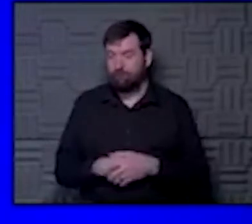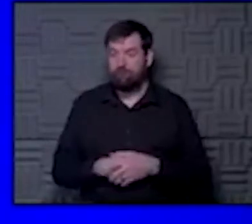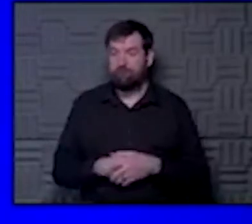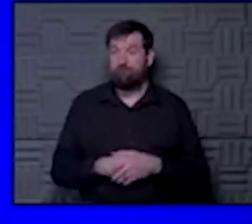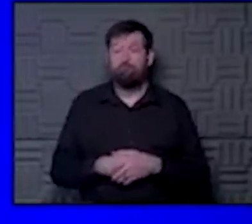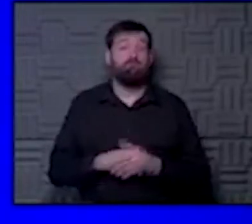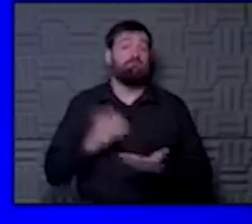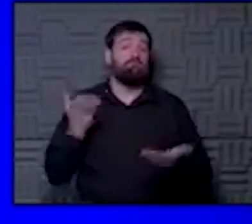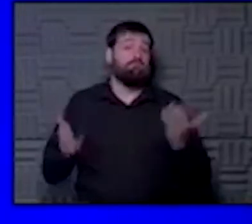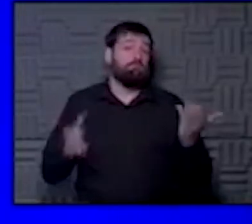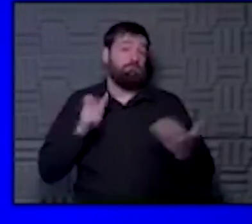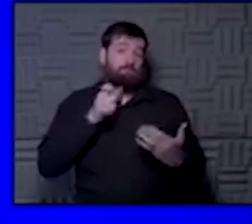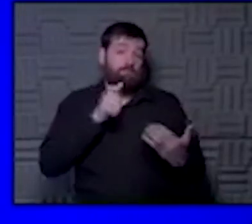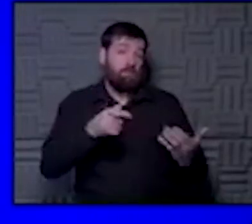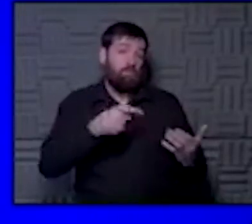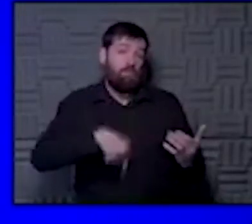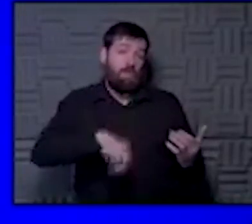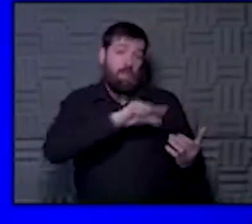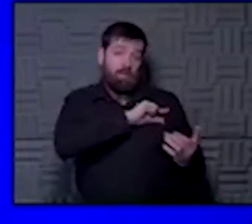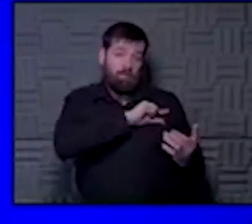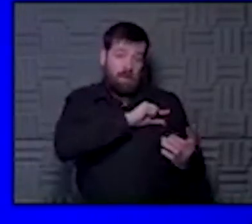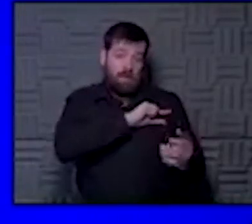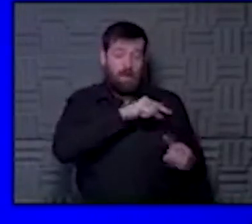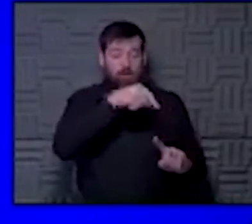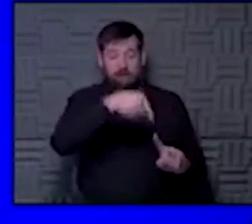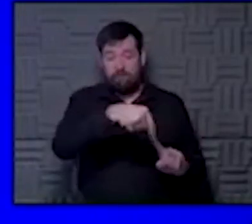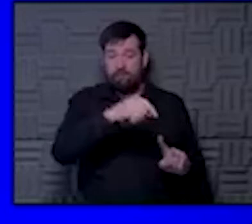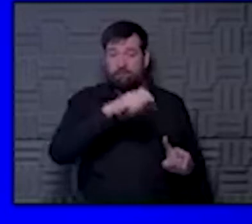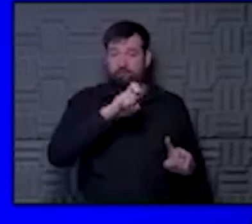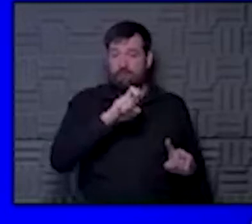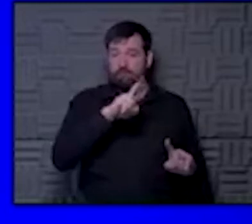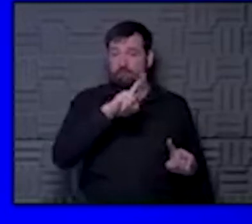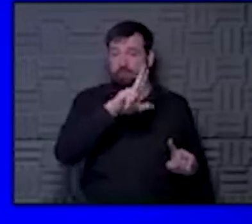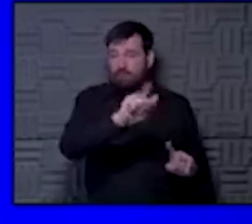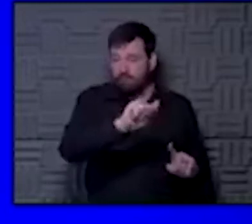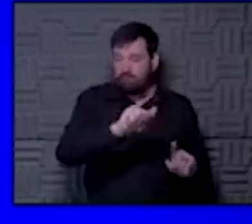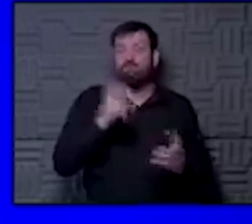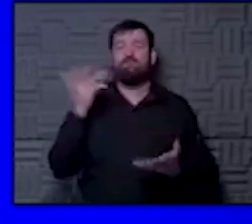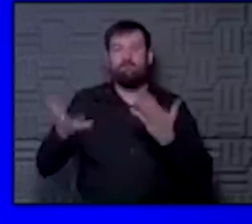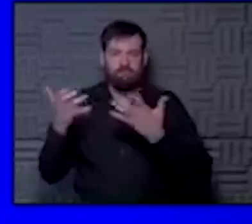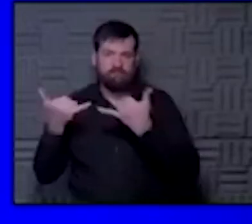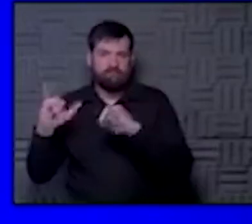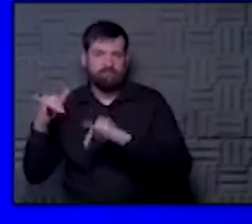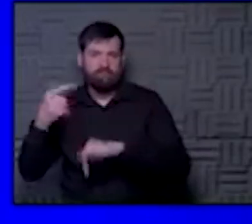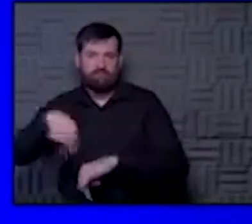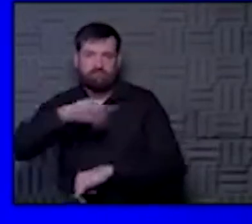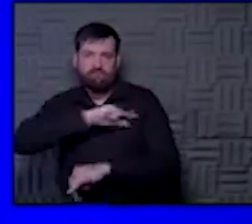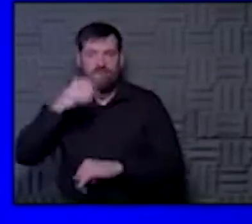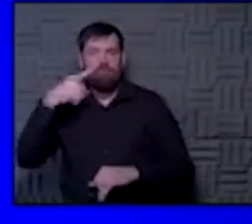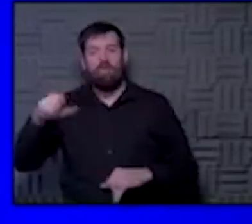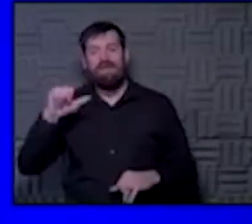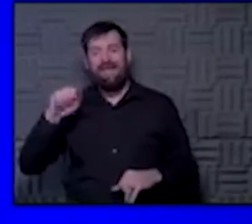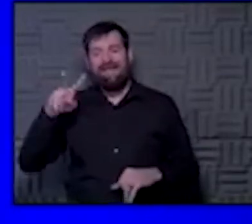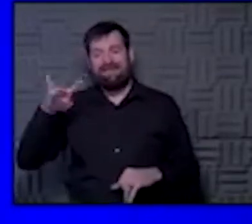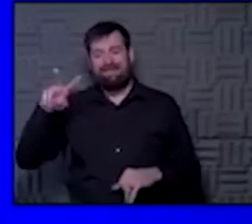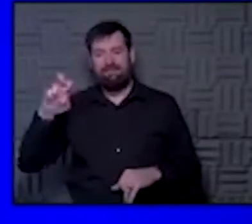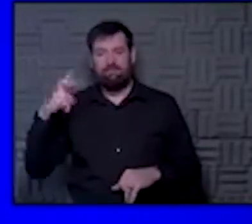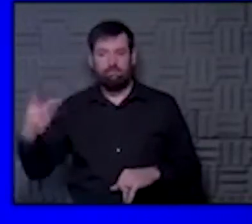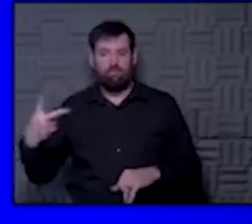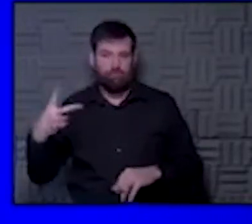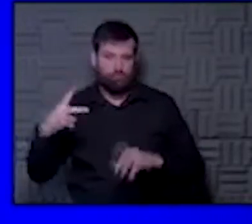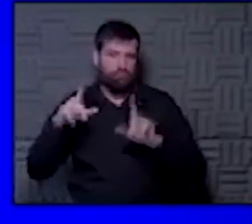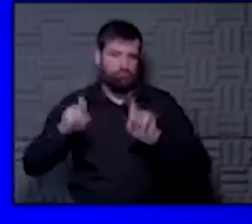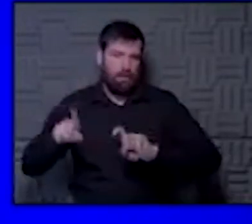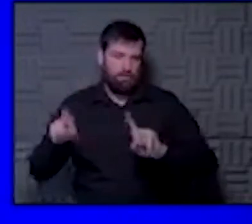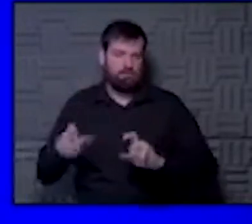you may not qualify through this EUA that we are using, you may still qualify for the Active 2 trial as well. So there